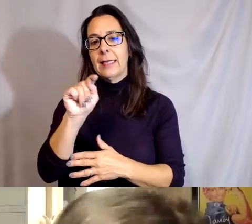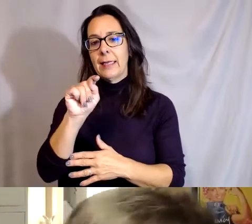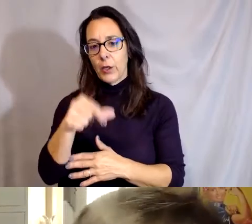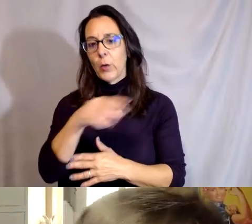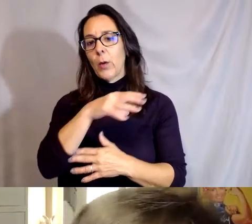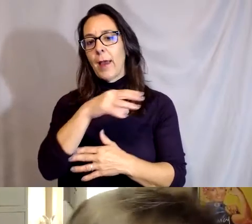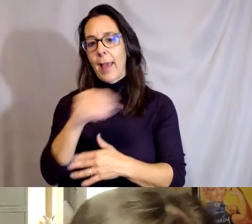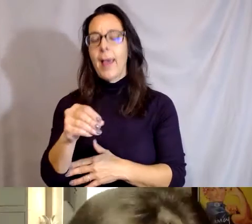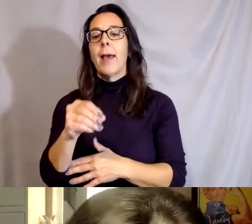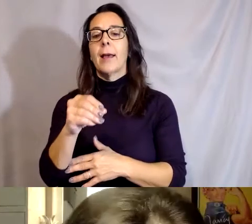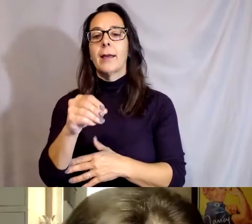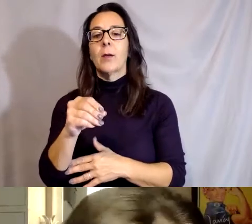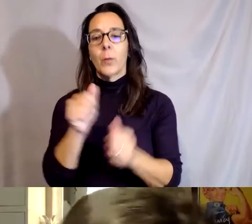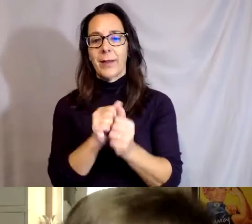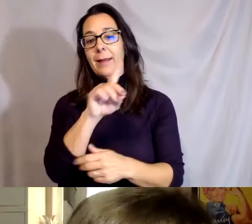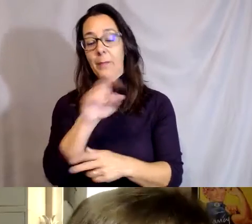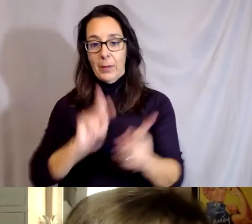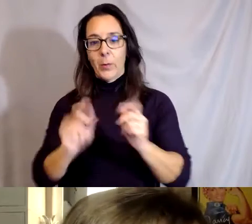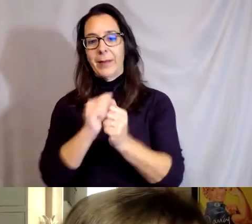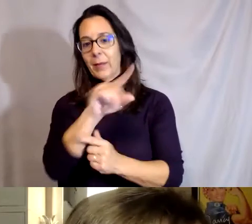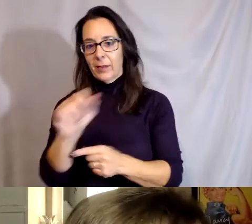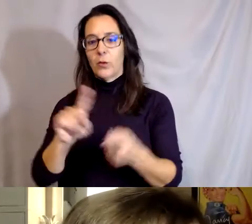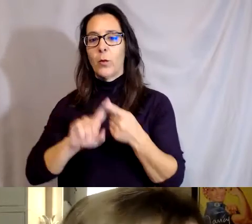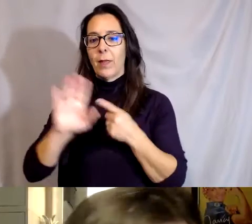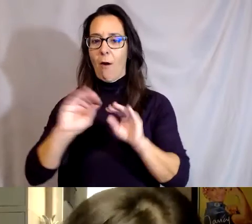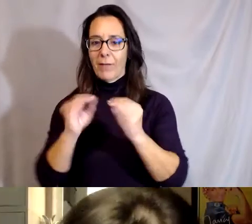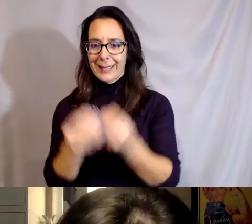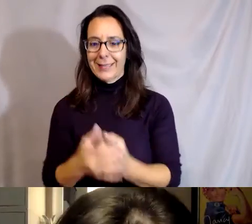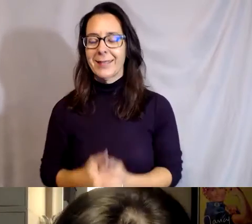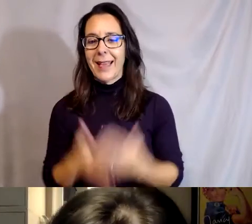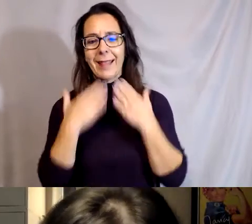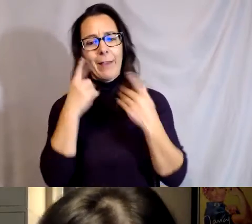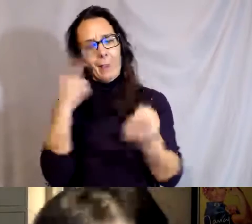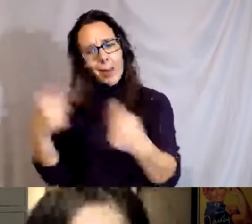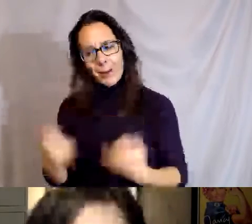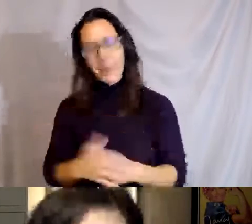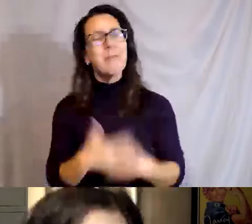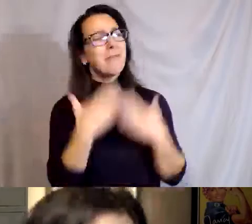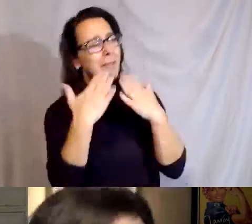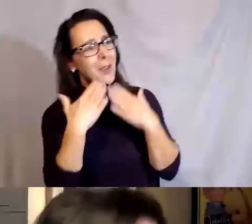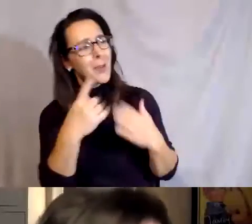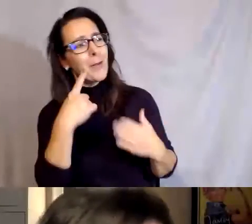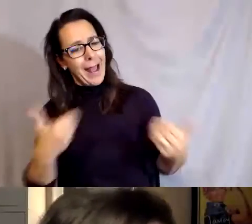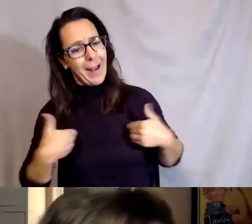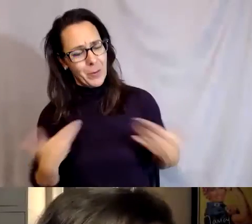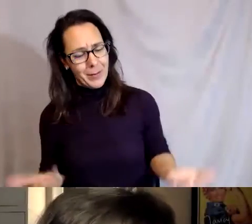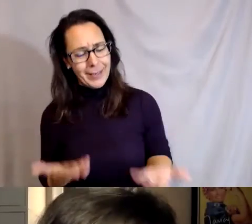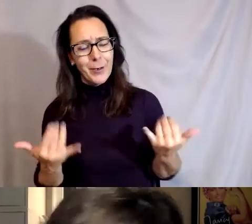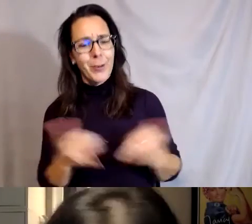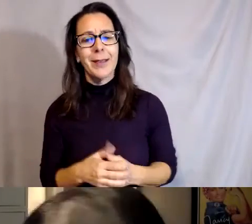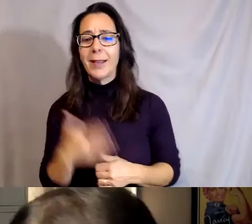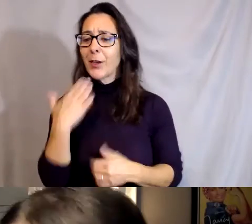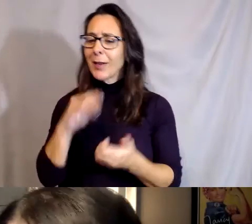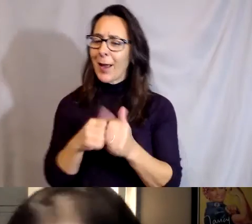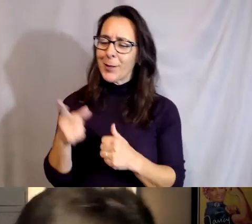being here, Jennifer. Thank you for having me, Constantine. How are you today? Good, how are you? Good, good. Good. I wanted to pose the next question